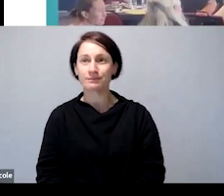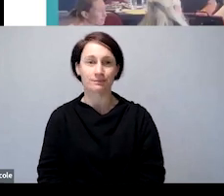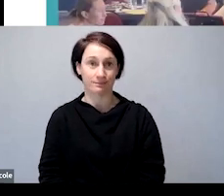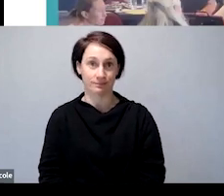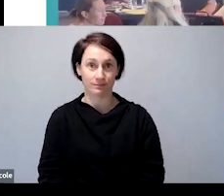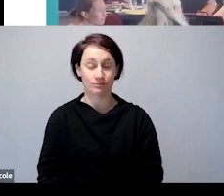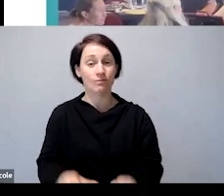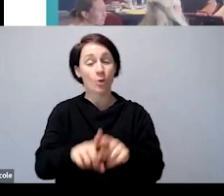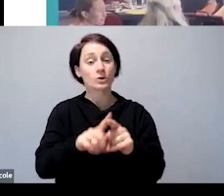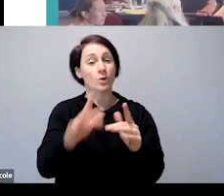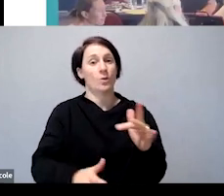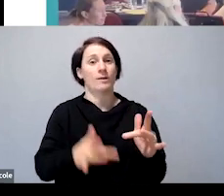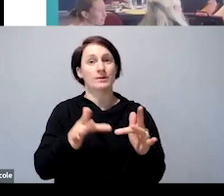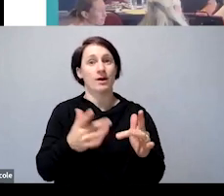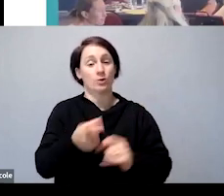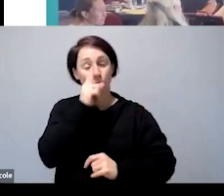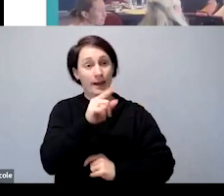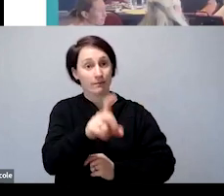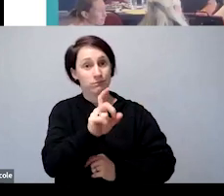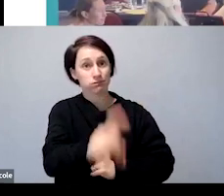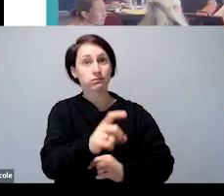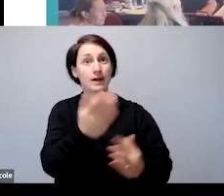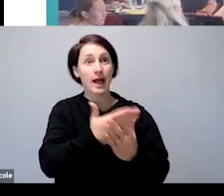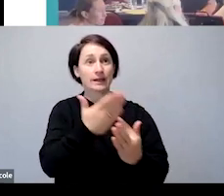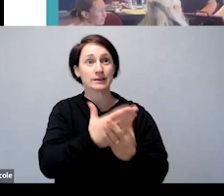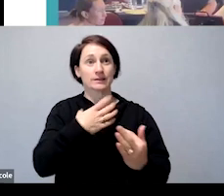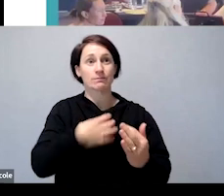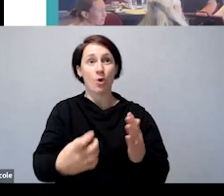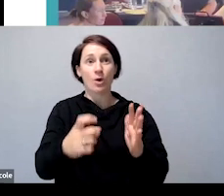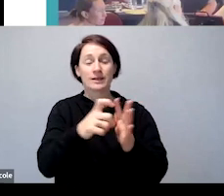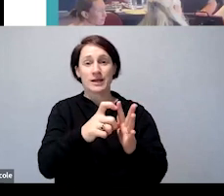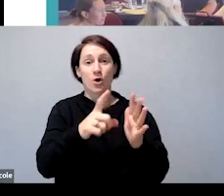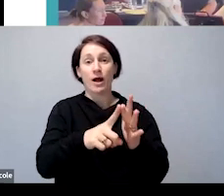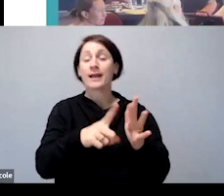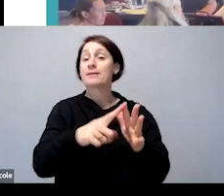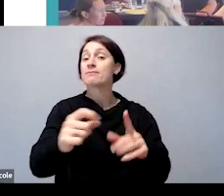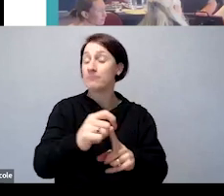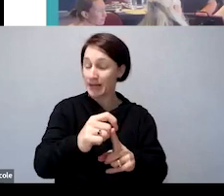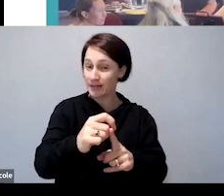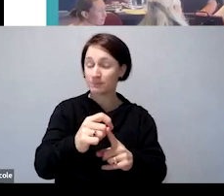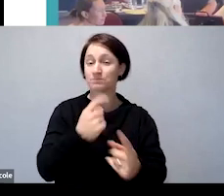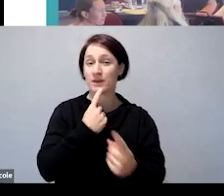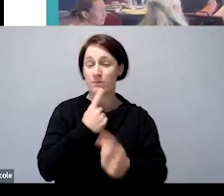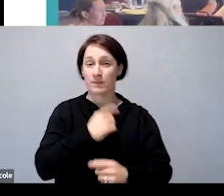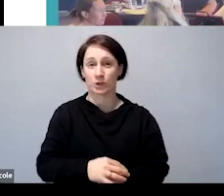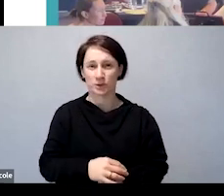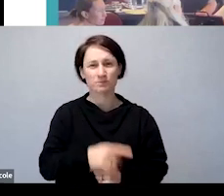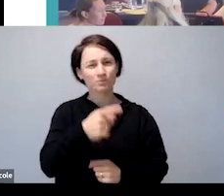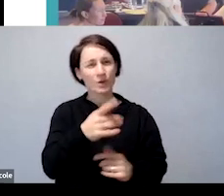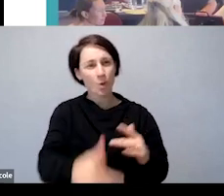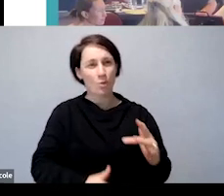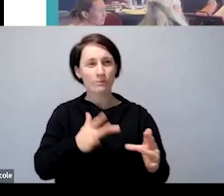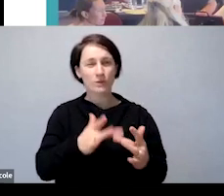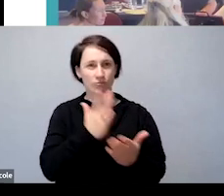On the website, you can also click onto the Disability Inclusive Emergency Planning page or site. And on the slide, it just gives you an idea of how